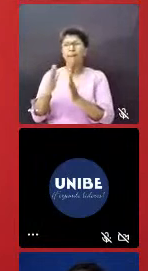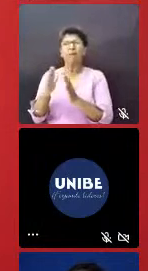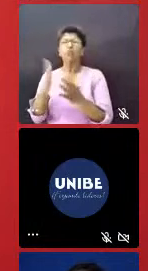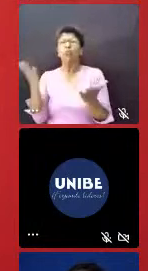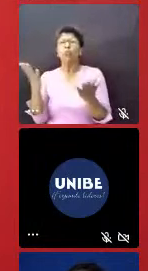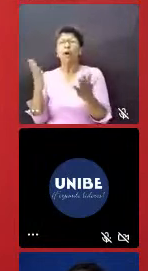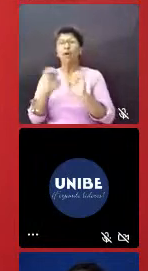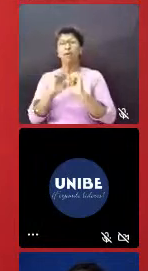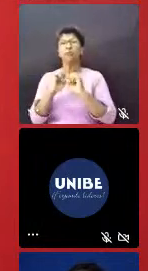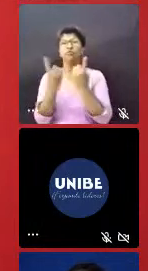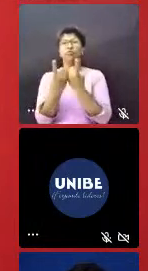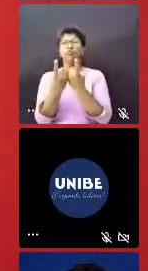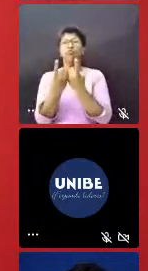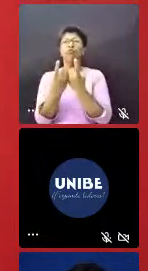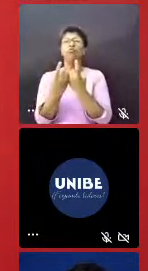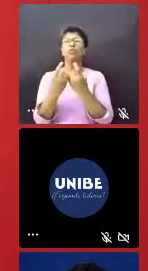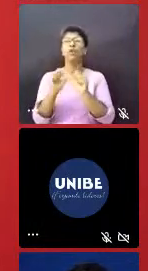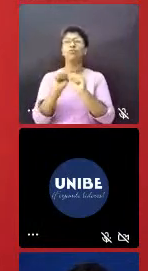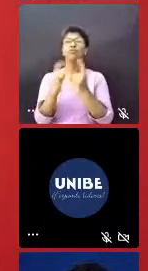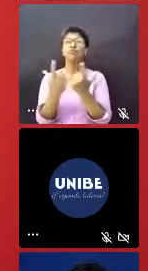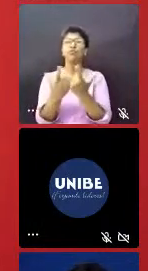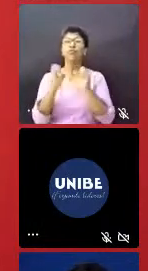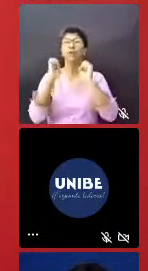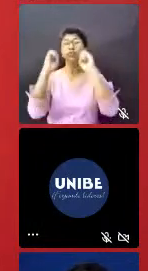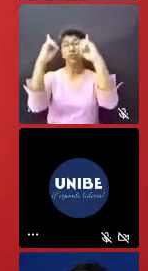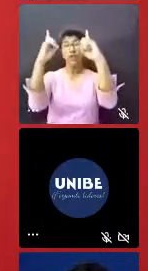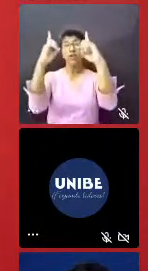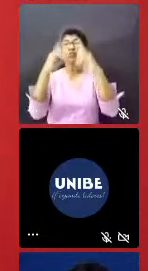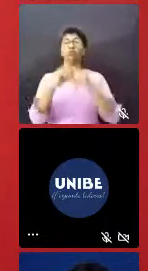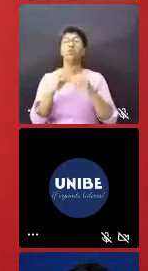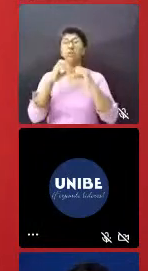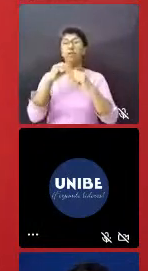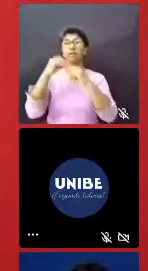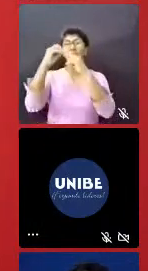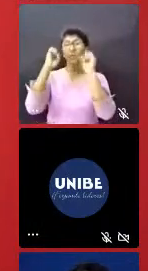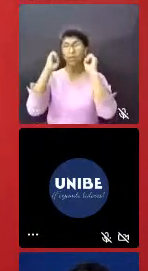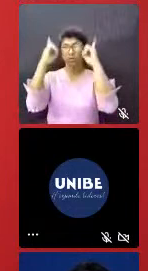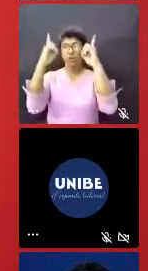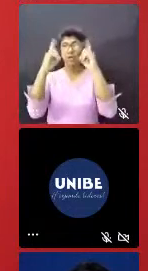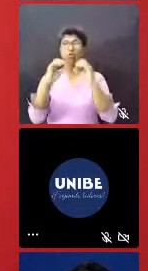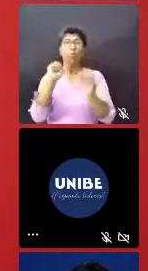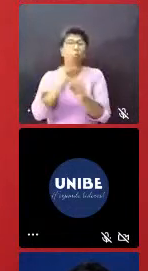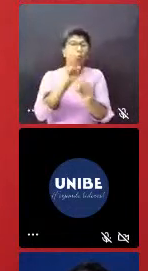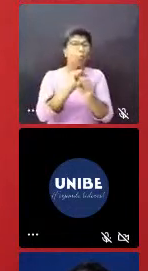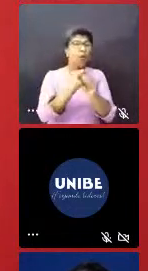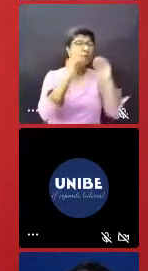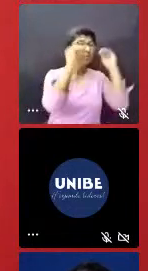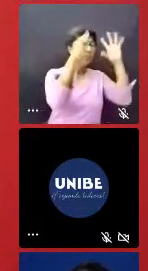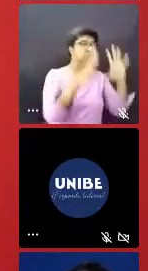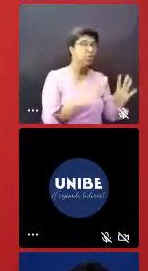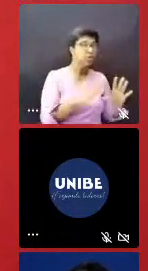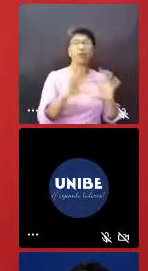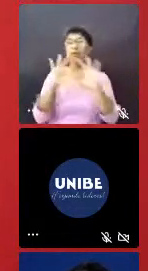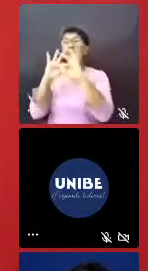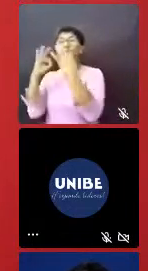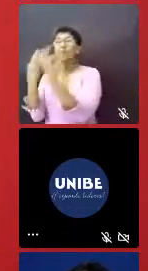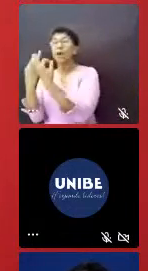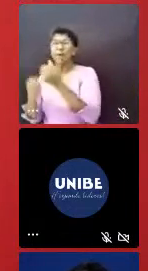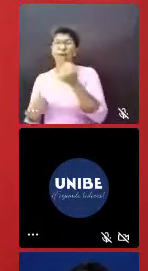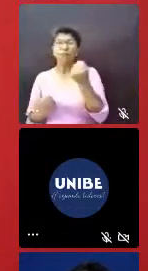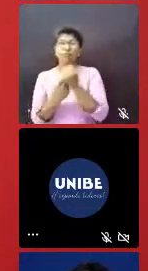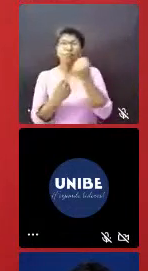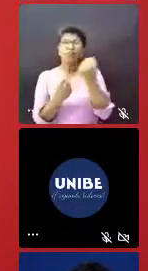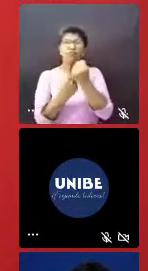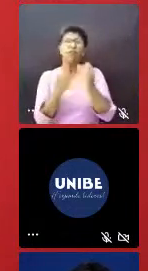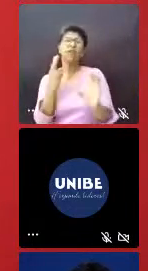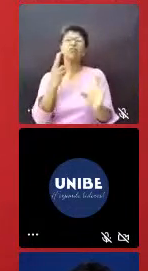educators, special educators, and working with teachers and with families to support inclusion,